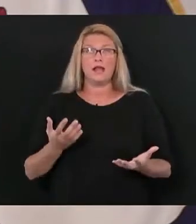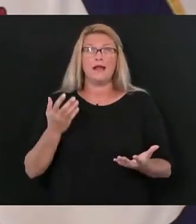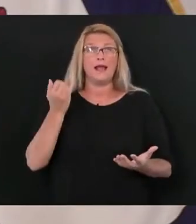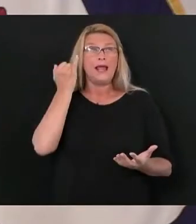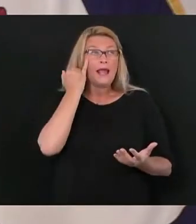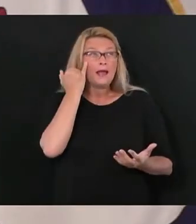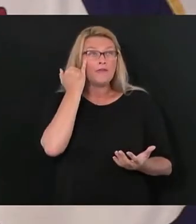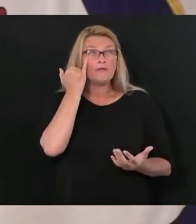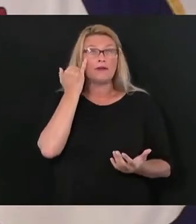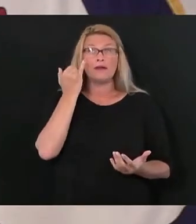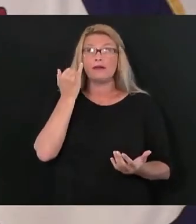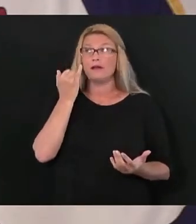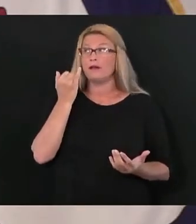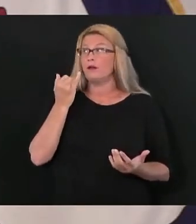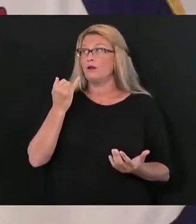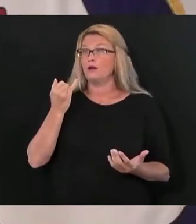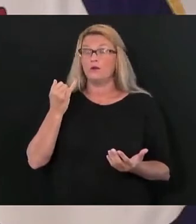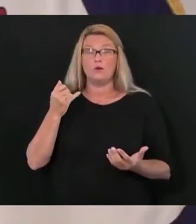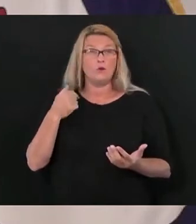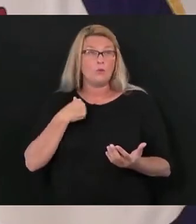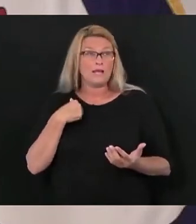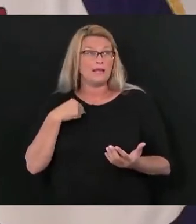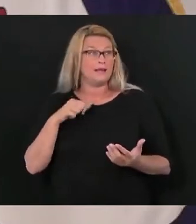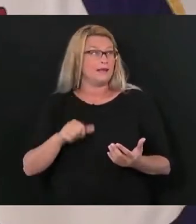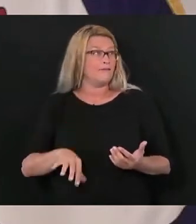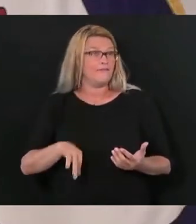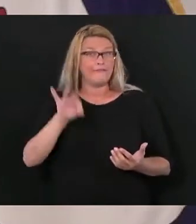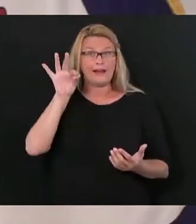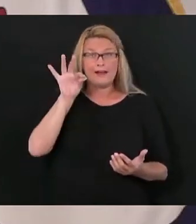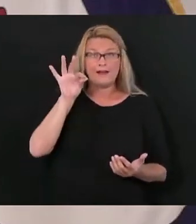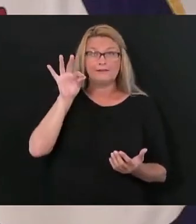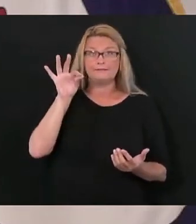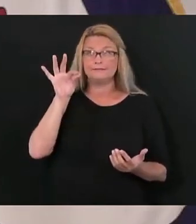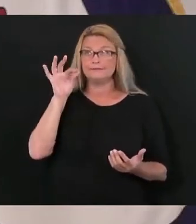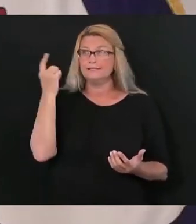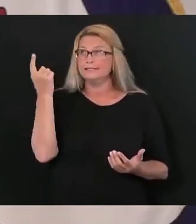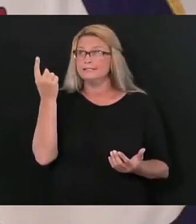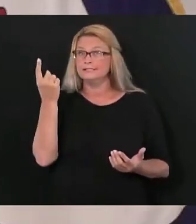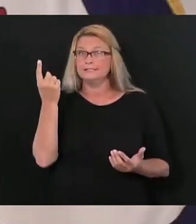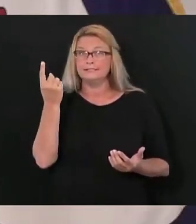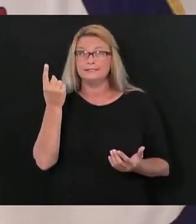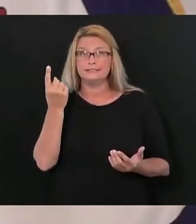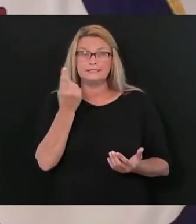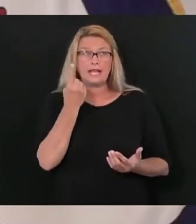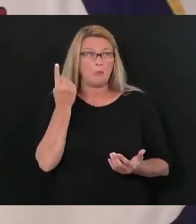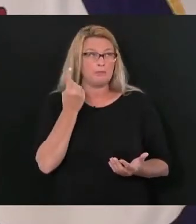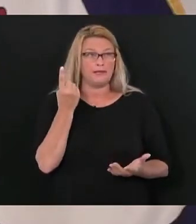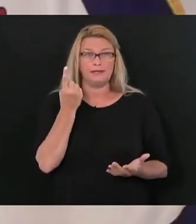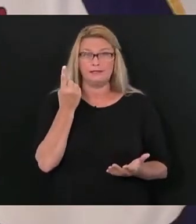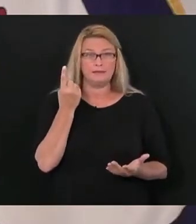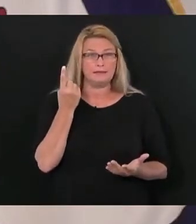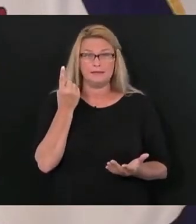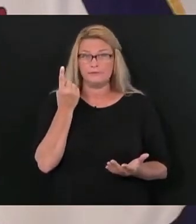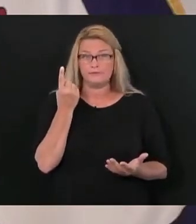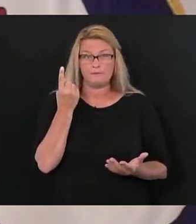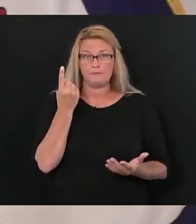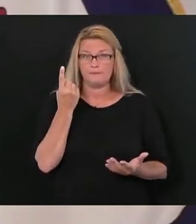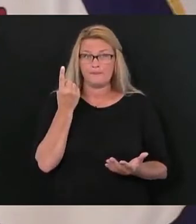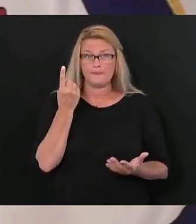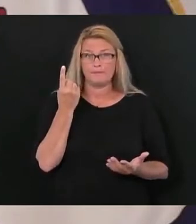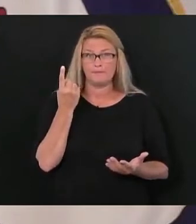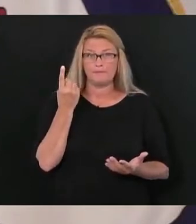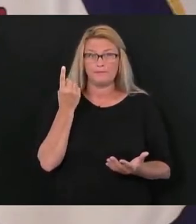way that we can find, and I started this really back surely